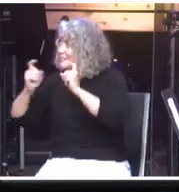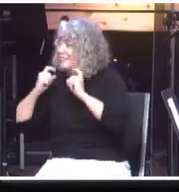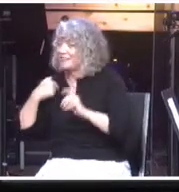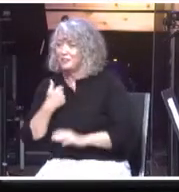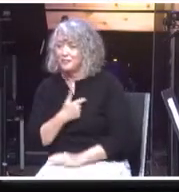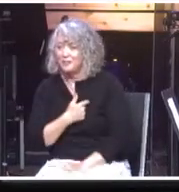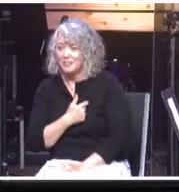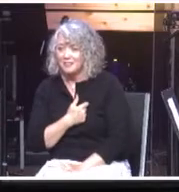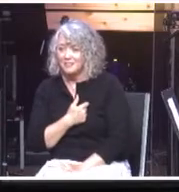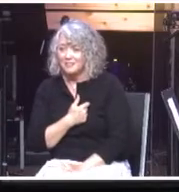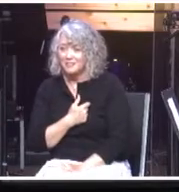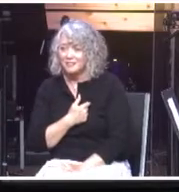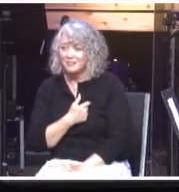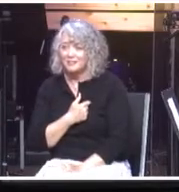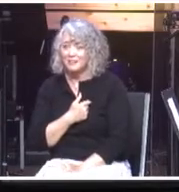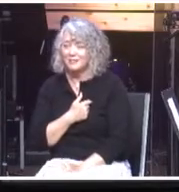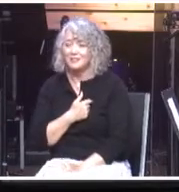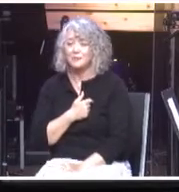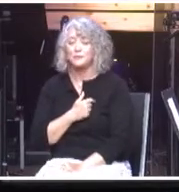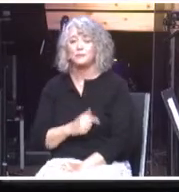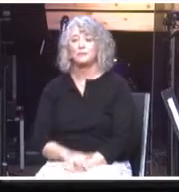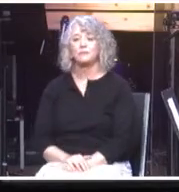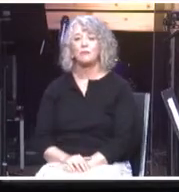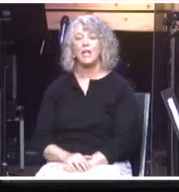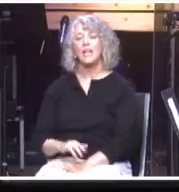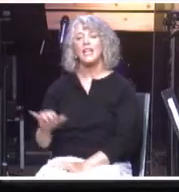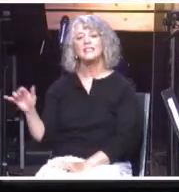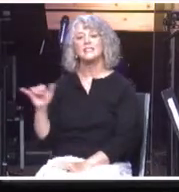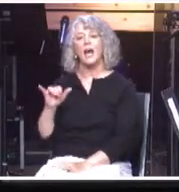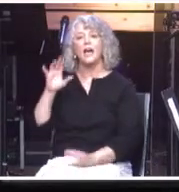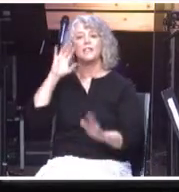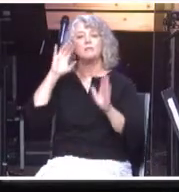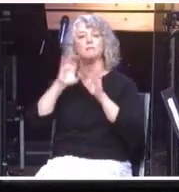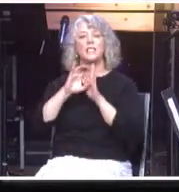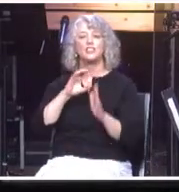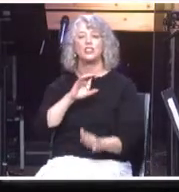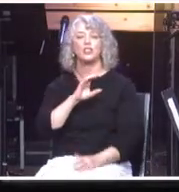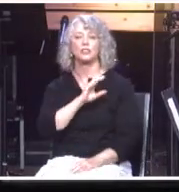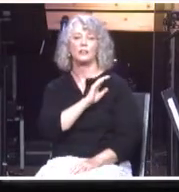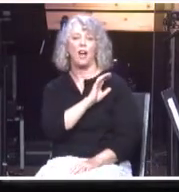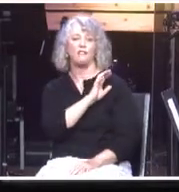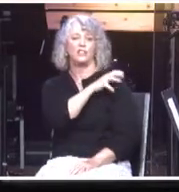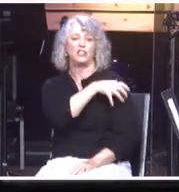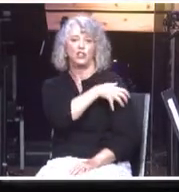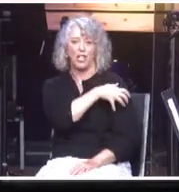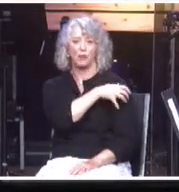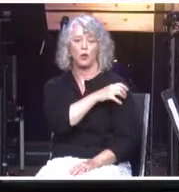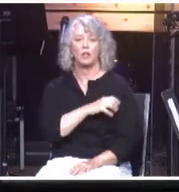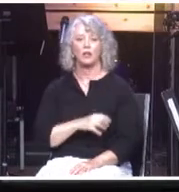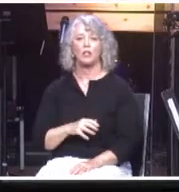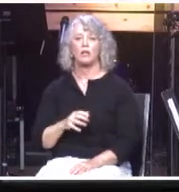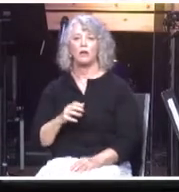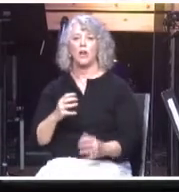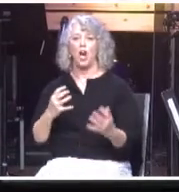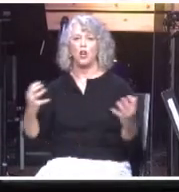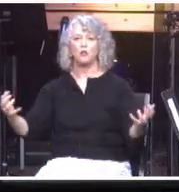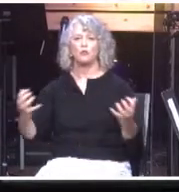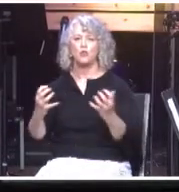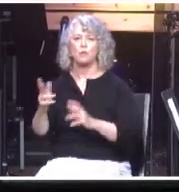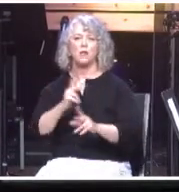And the idea here is similar to a general who comes to a group of arrogant mutineers.